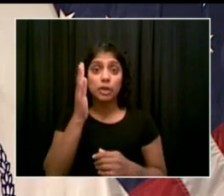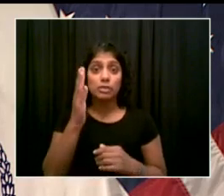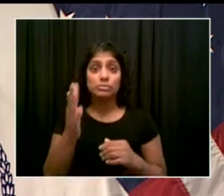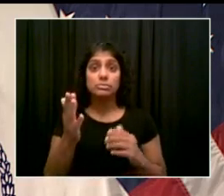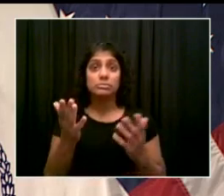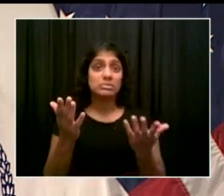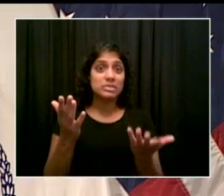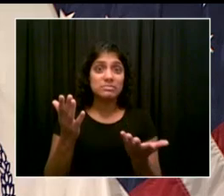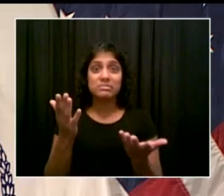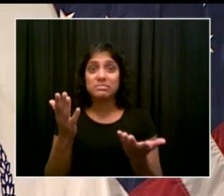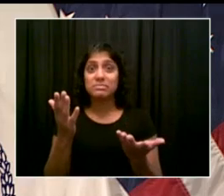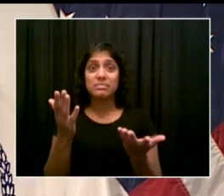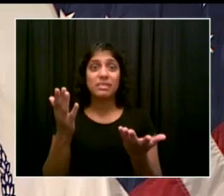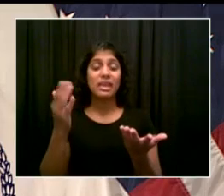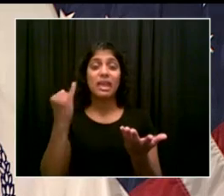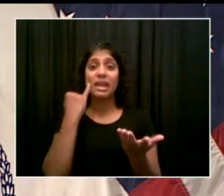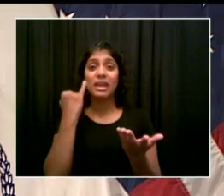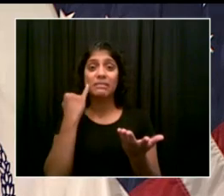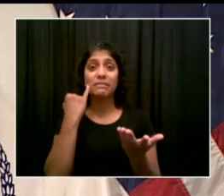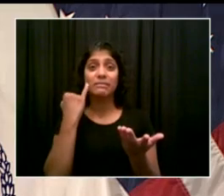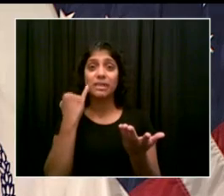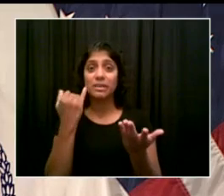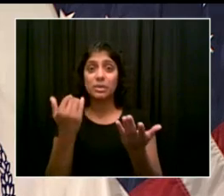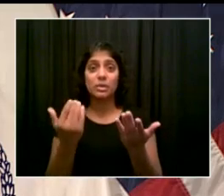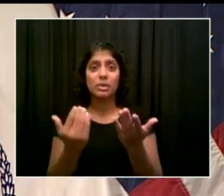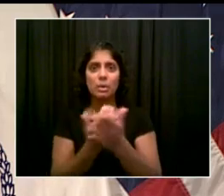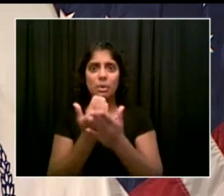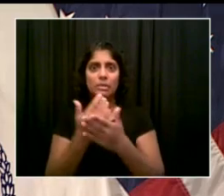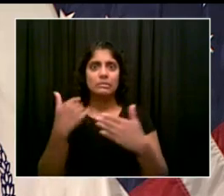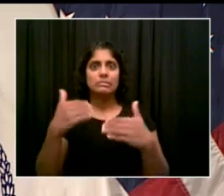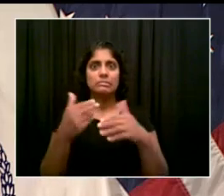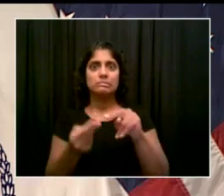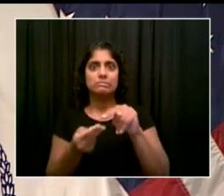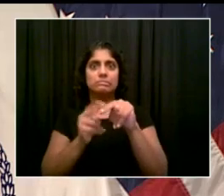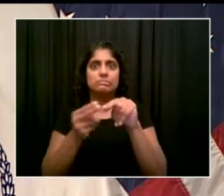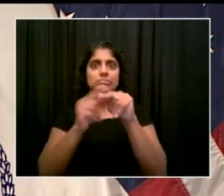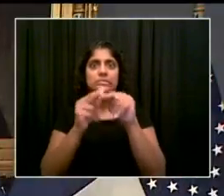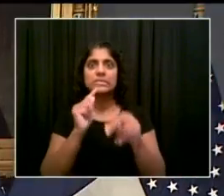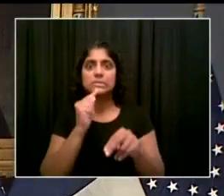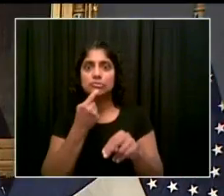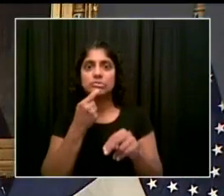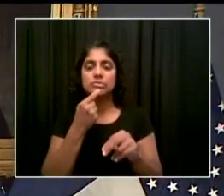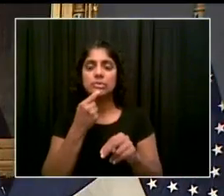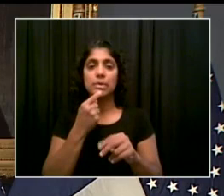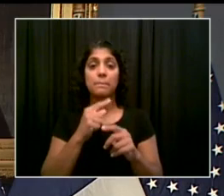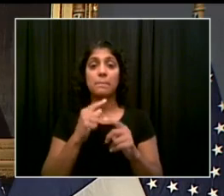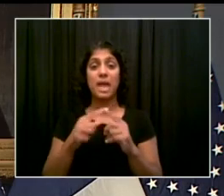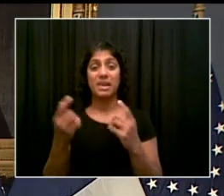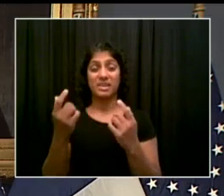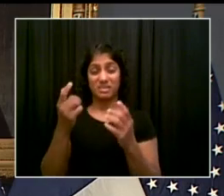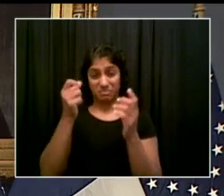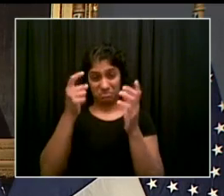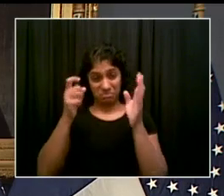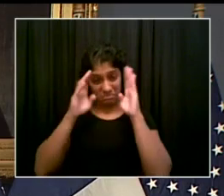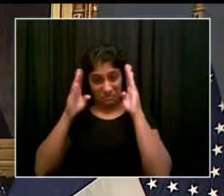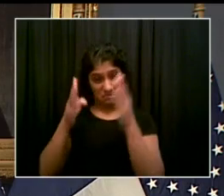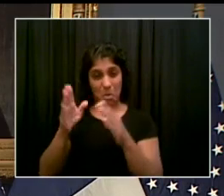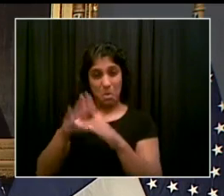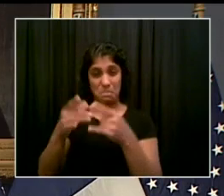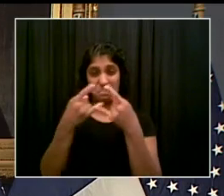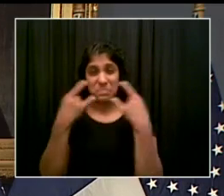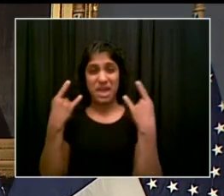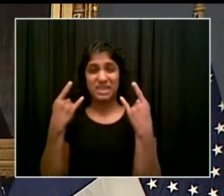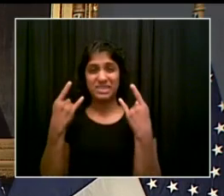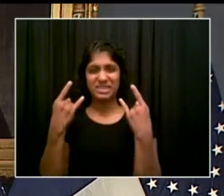fixating on masks and not talking about vaccination, they're missing the main event, in my opinion. Dr. Choksi. Thank you, sir, and thanks, Emma, for the important